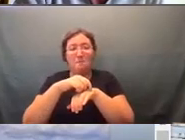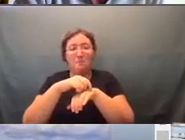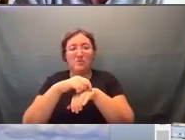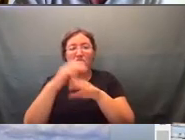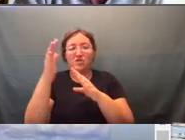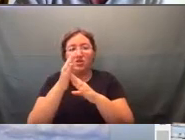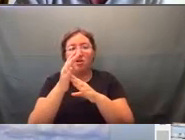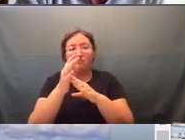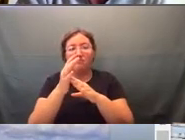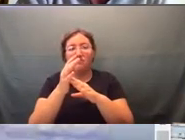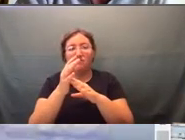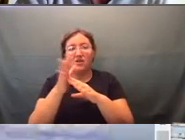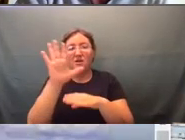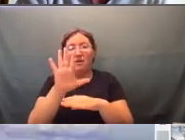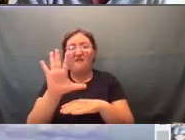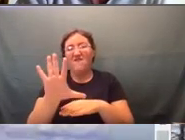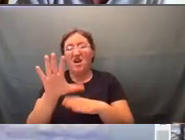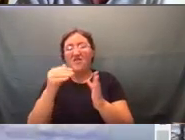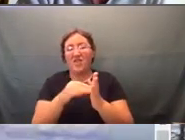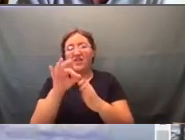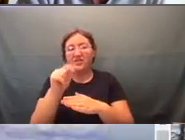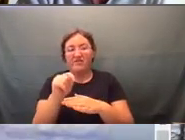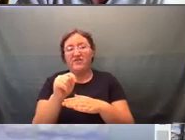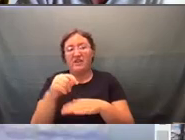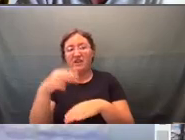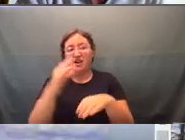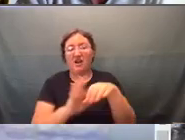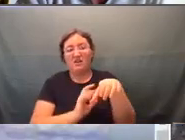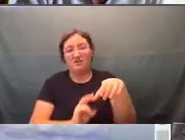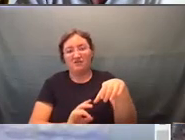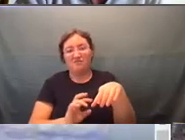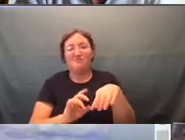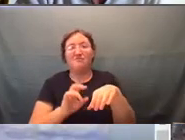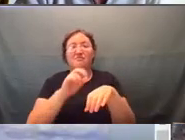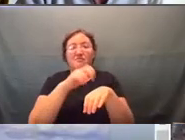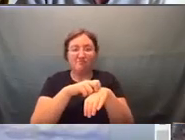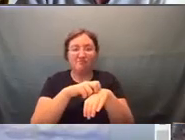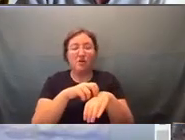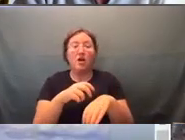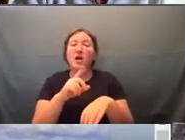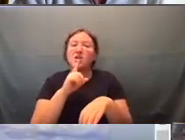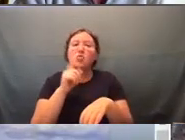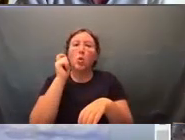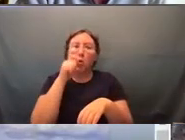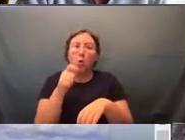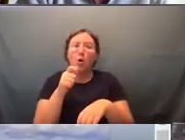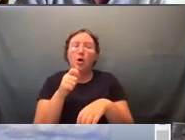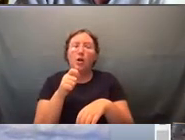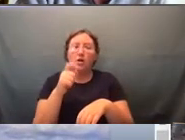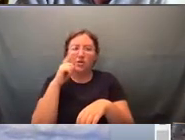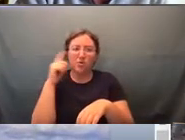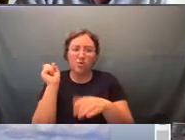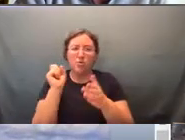is about at 5,000 feet above sea level. And cool to kind of take a moment to recognize